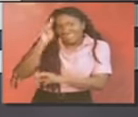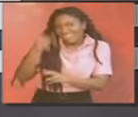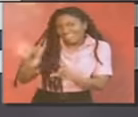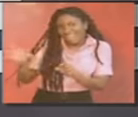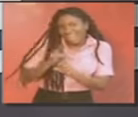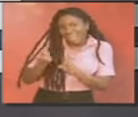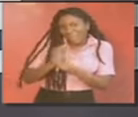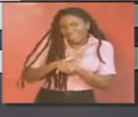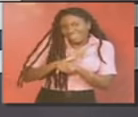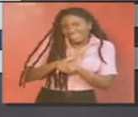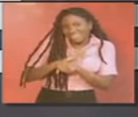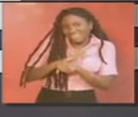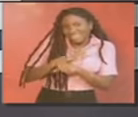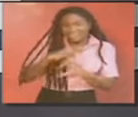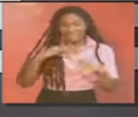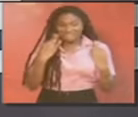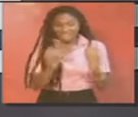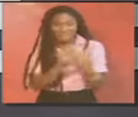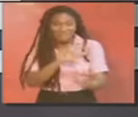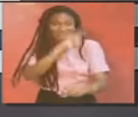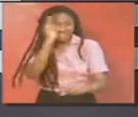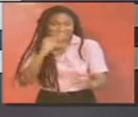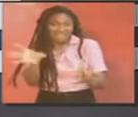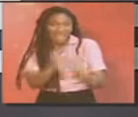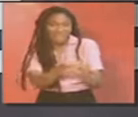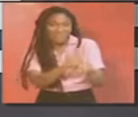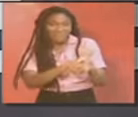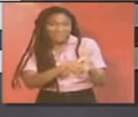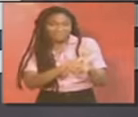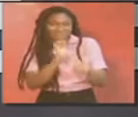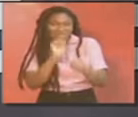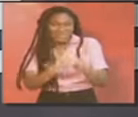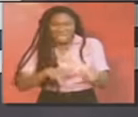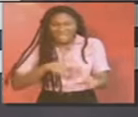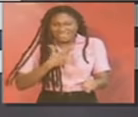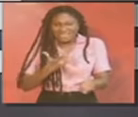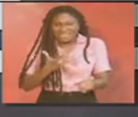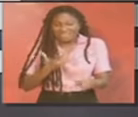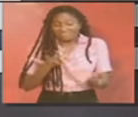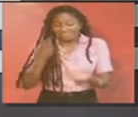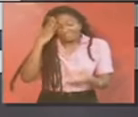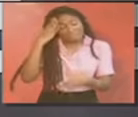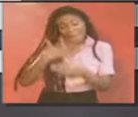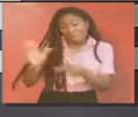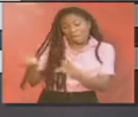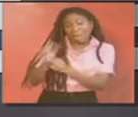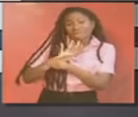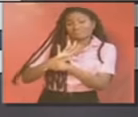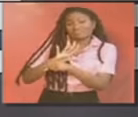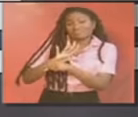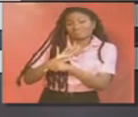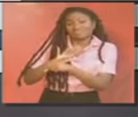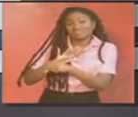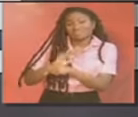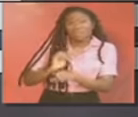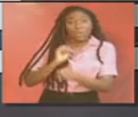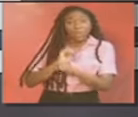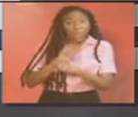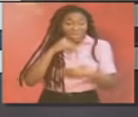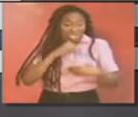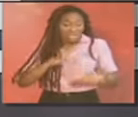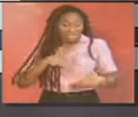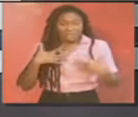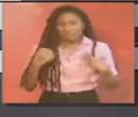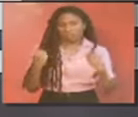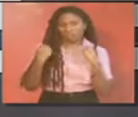to the illness. So it's almost like the virus is distant to us. We may feel invincible